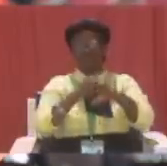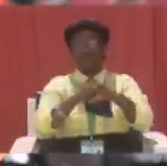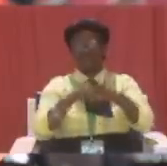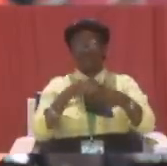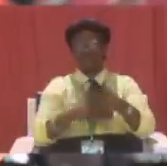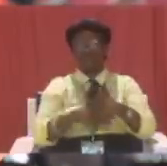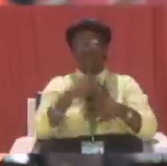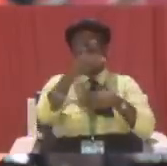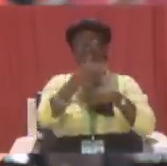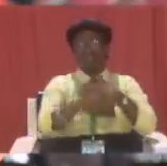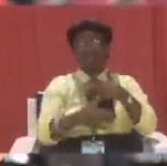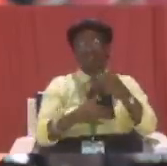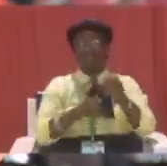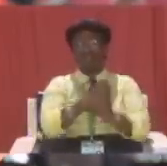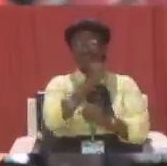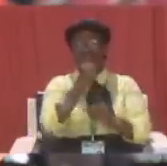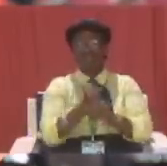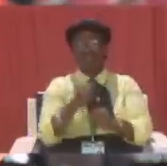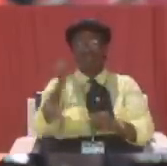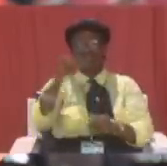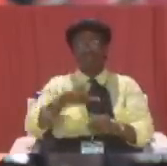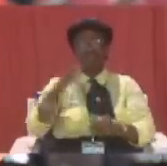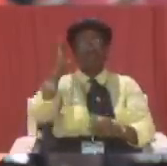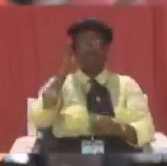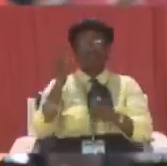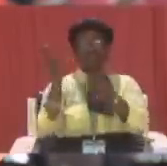they will bring their own children too.